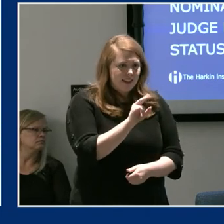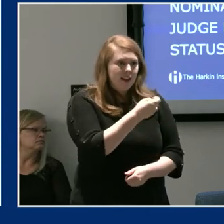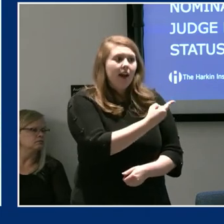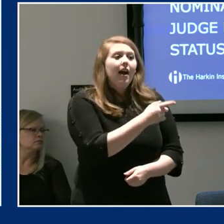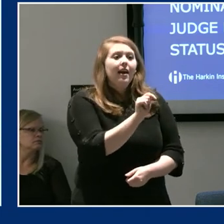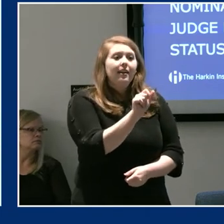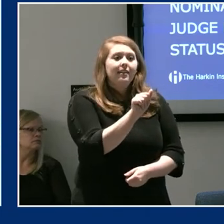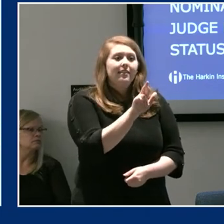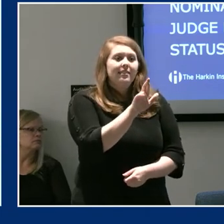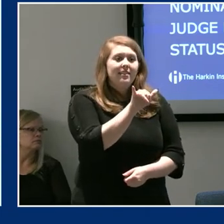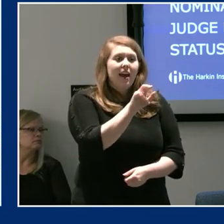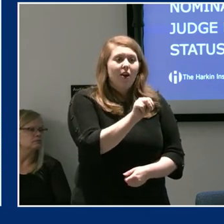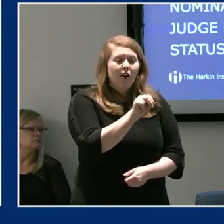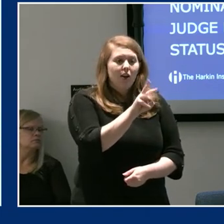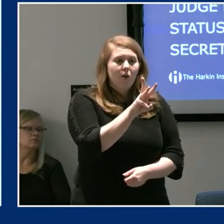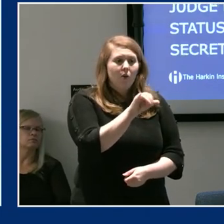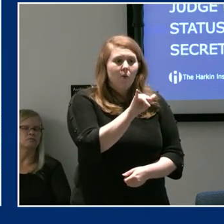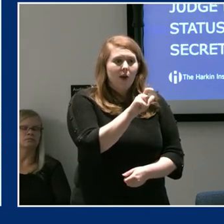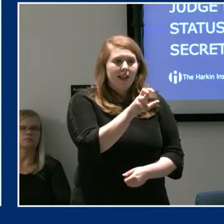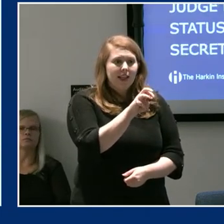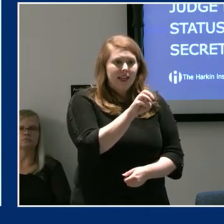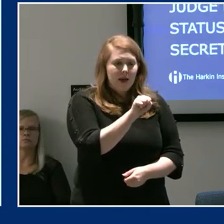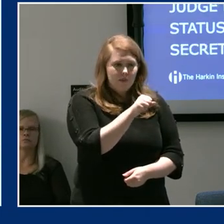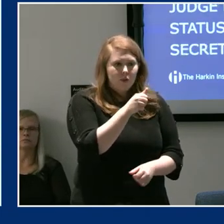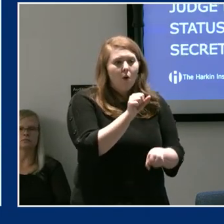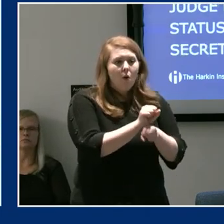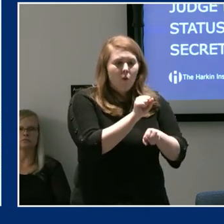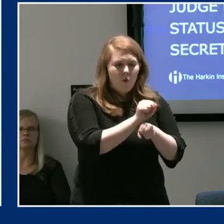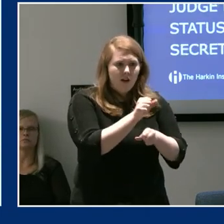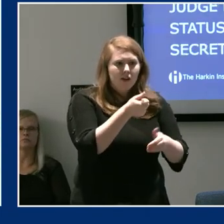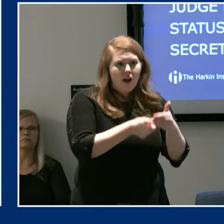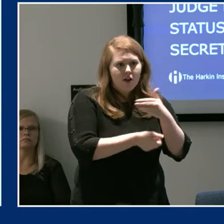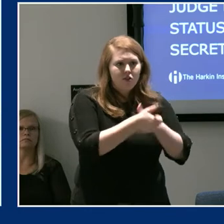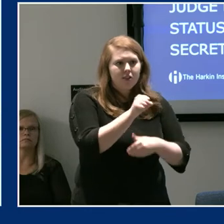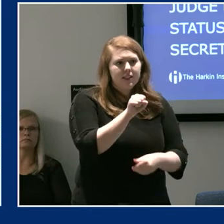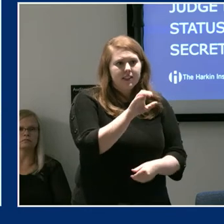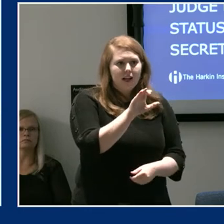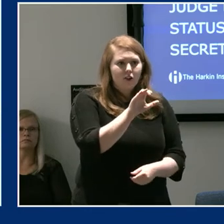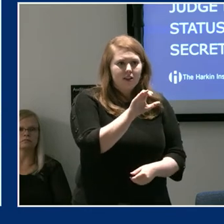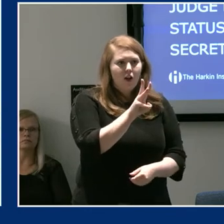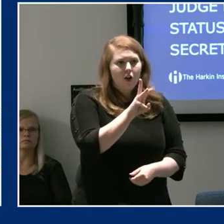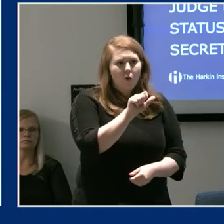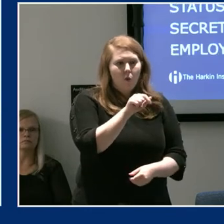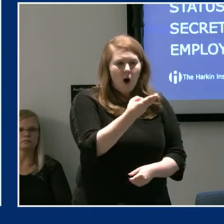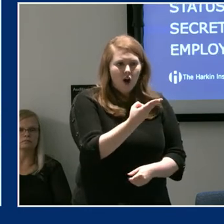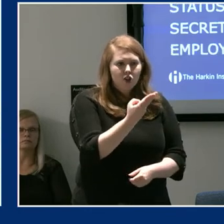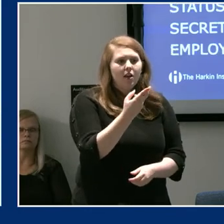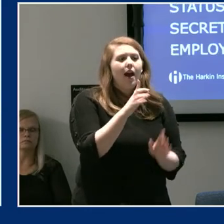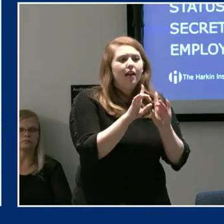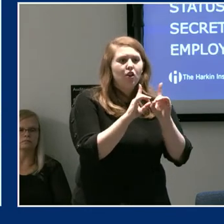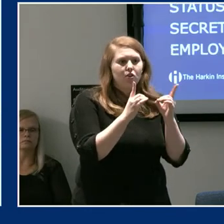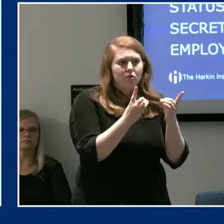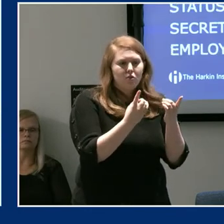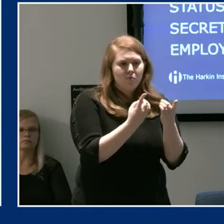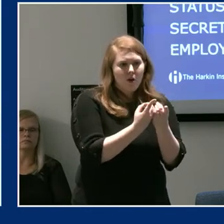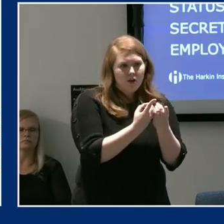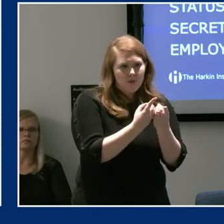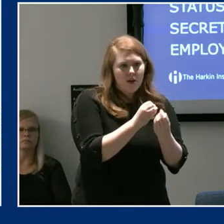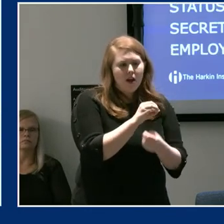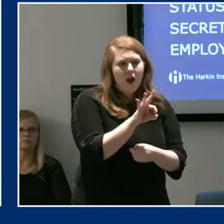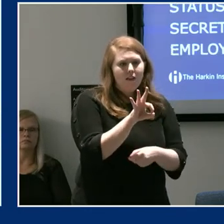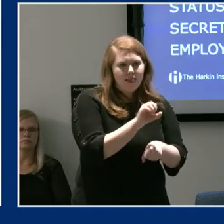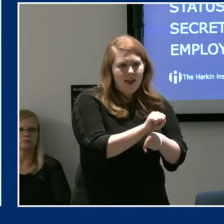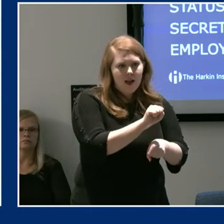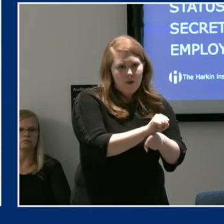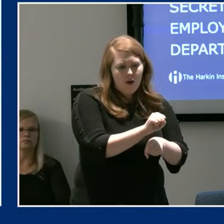Office of Disability Employment Policy under Secretary Walsh at the at the Department of